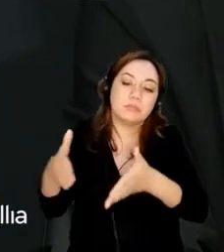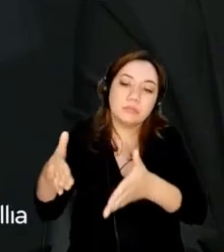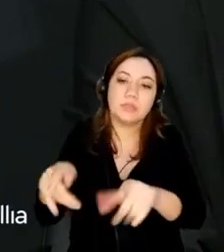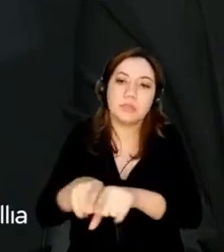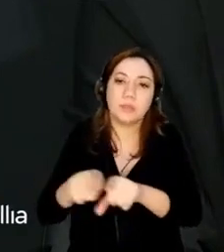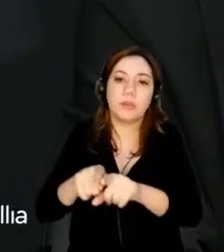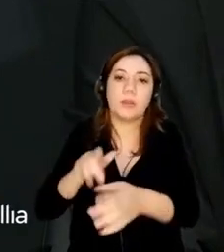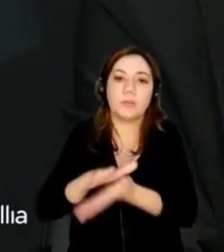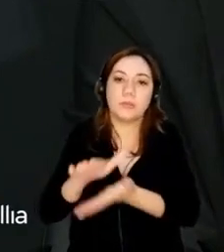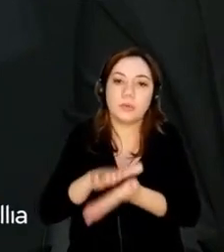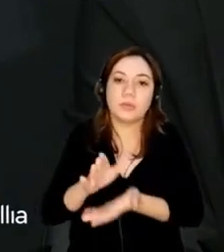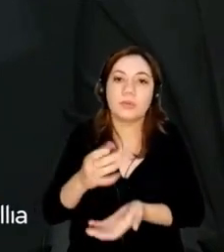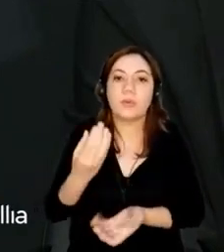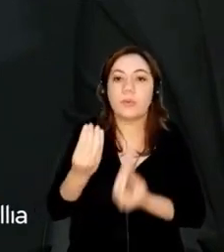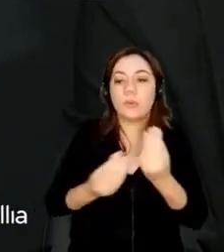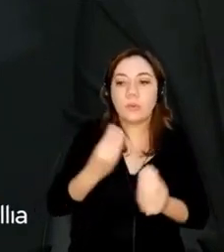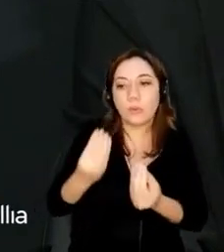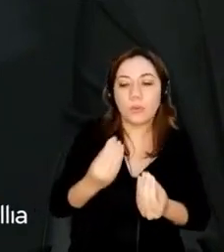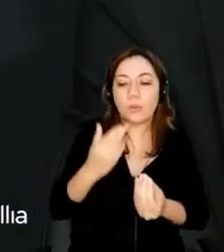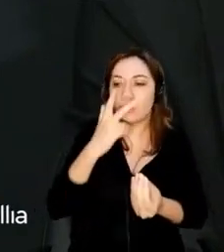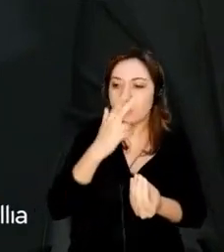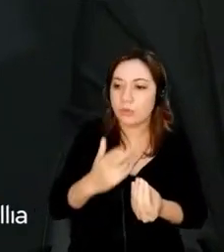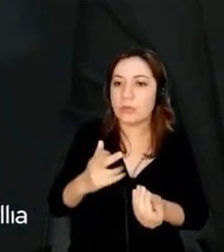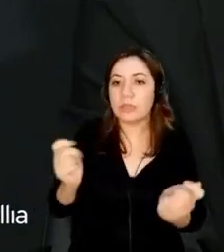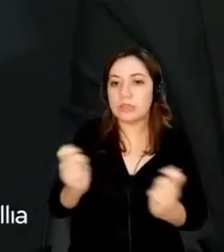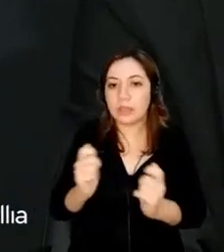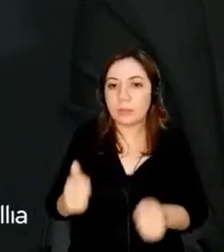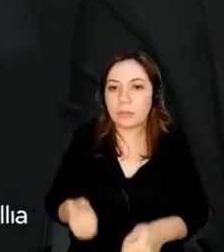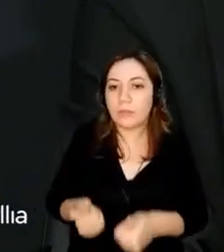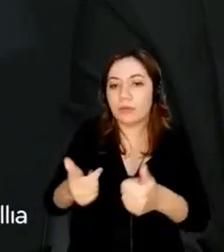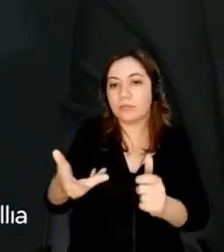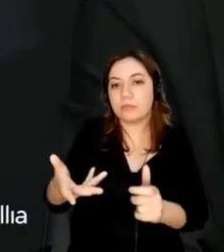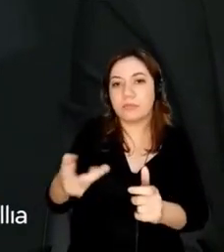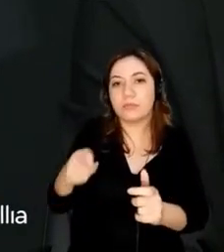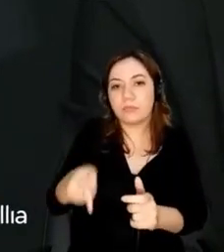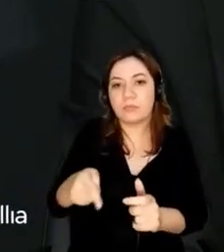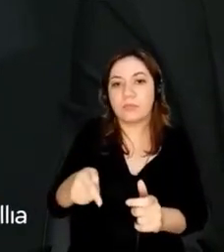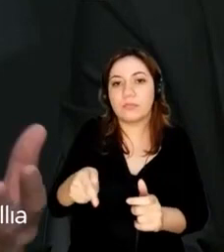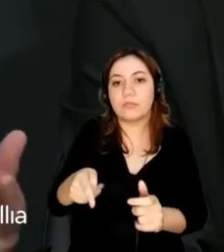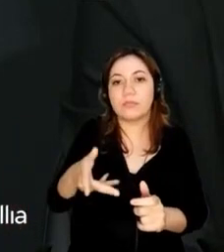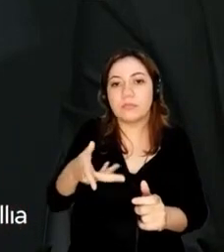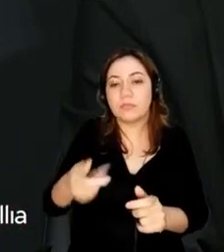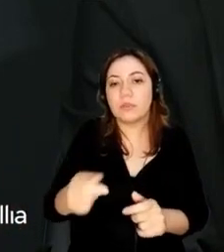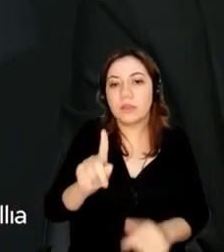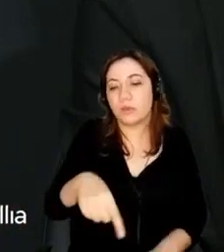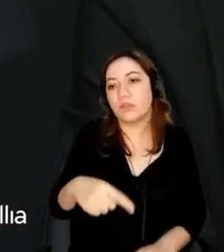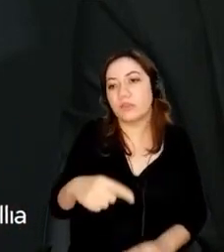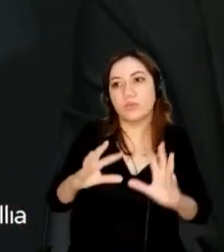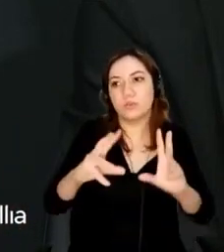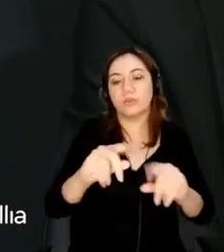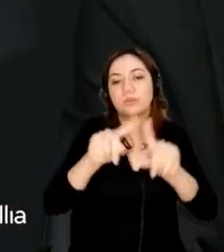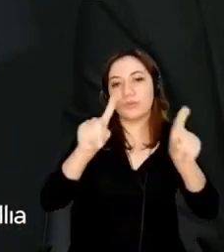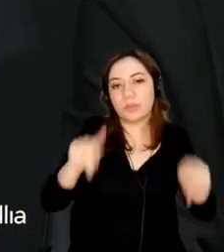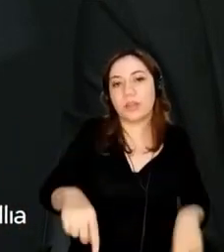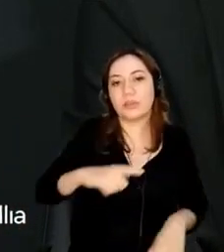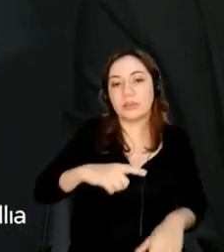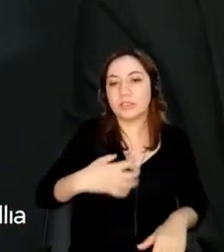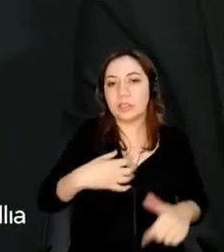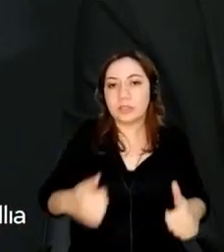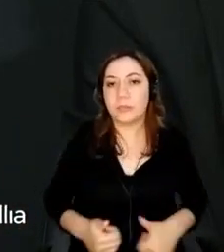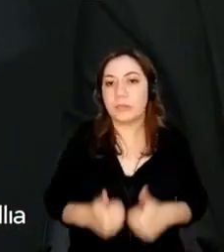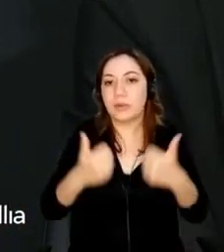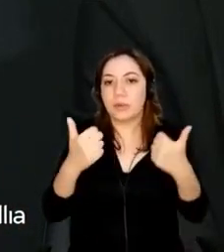optimize and employ our over 35,000 resources in the best possible way. You can't tackle everything, so you have to be pretty